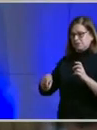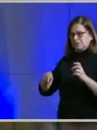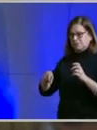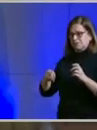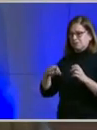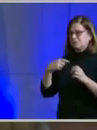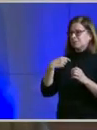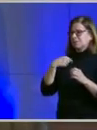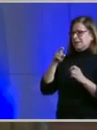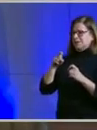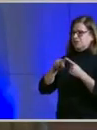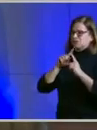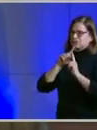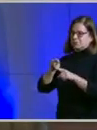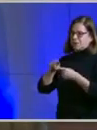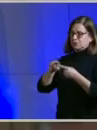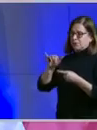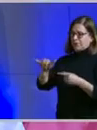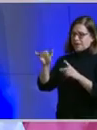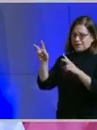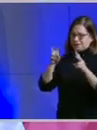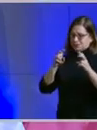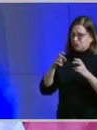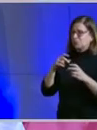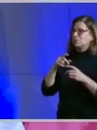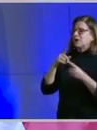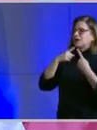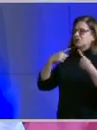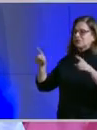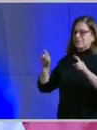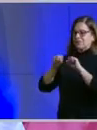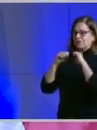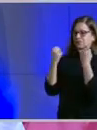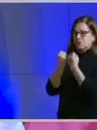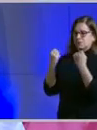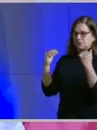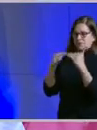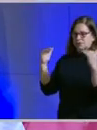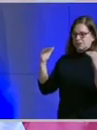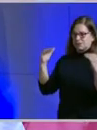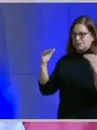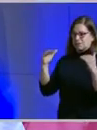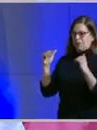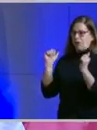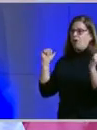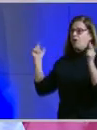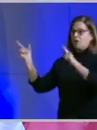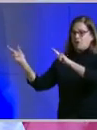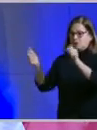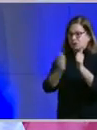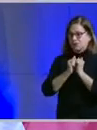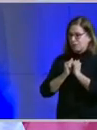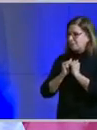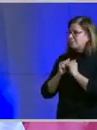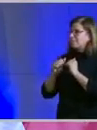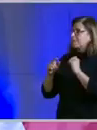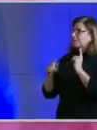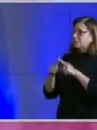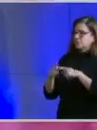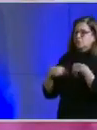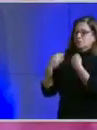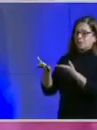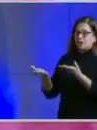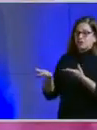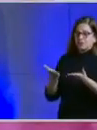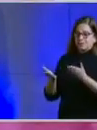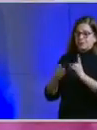our work focuses on connecting people with those really critical services. So for victims, creating, under the mayor's leadership and with her